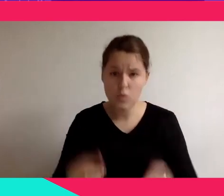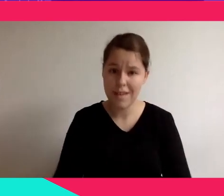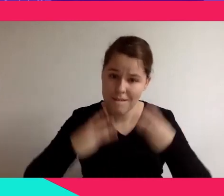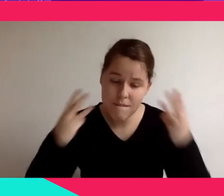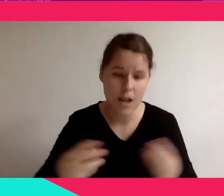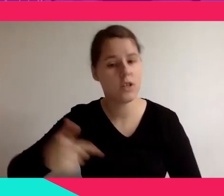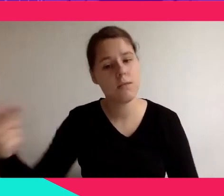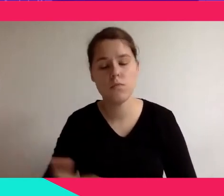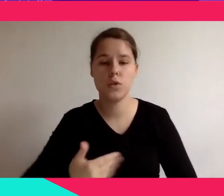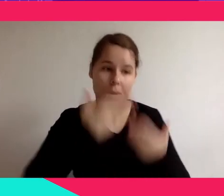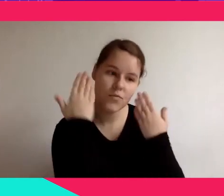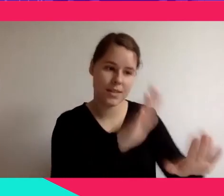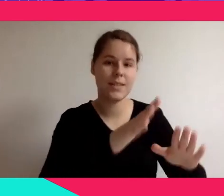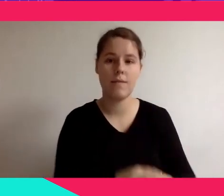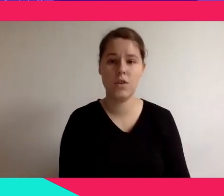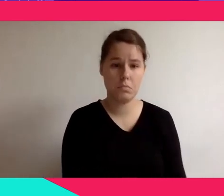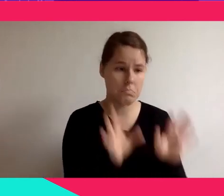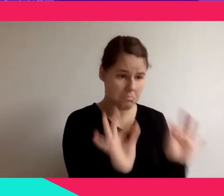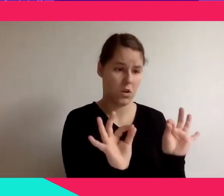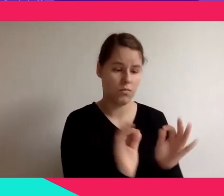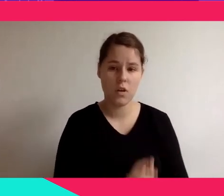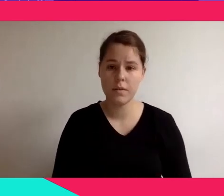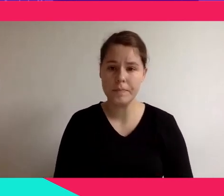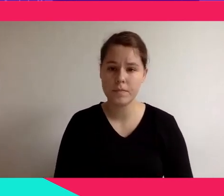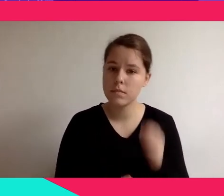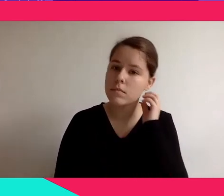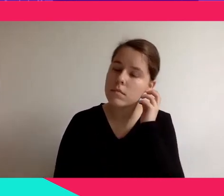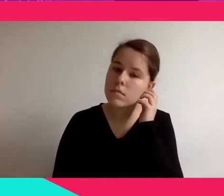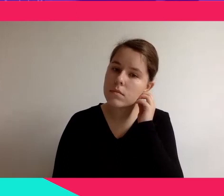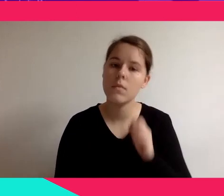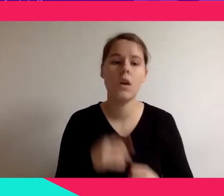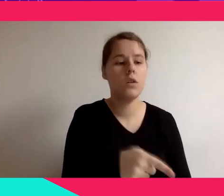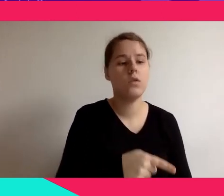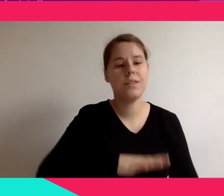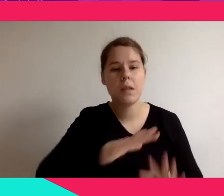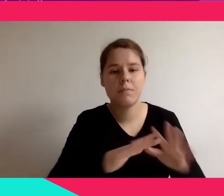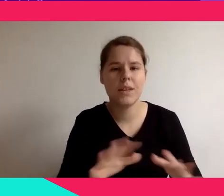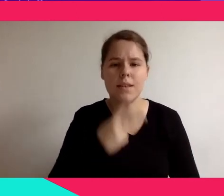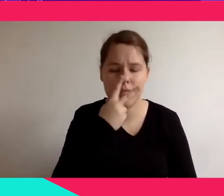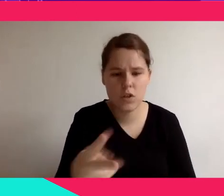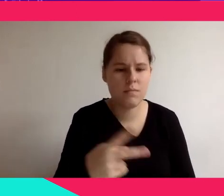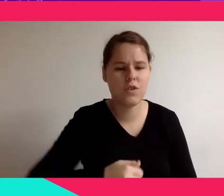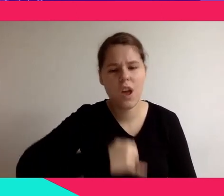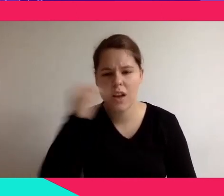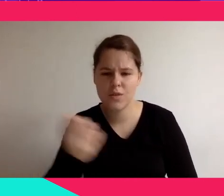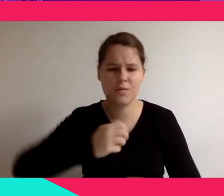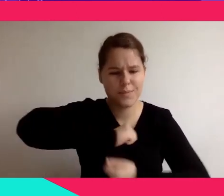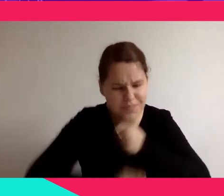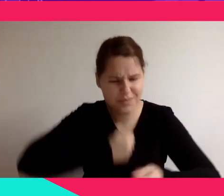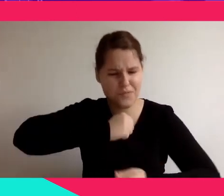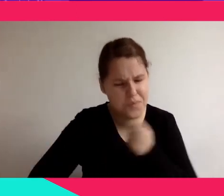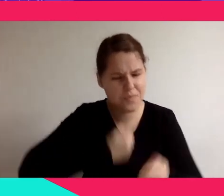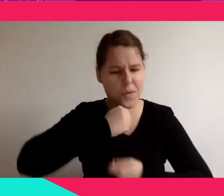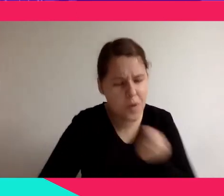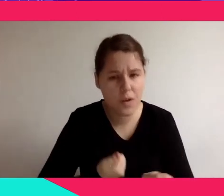that a consistent community effort that builds a bridge between the digital